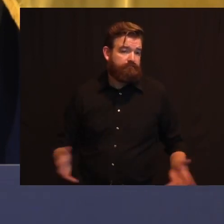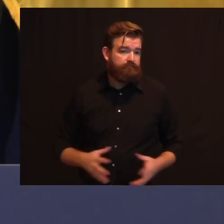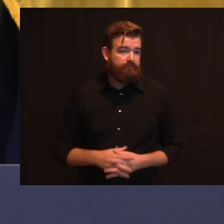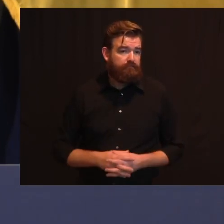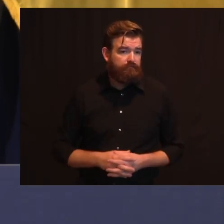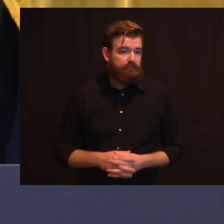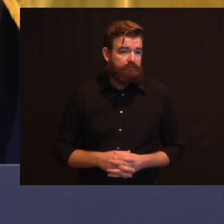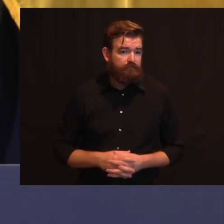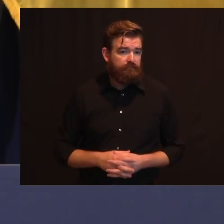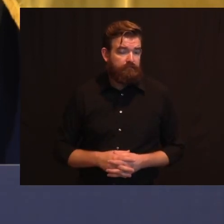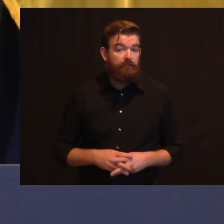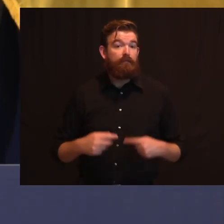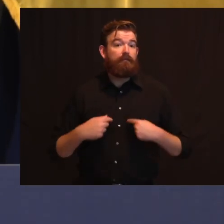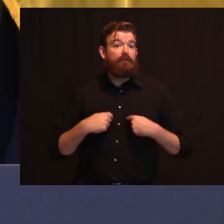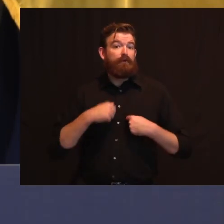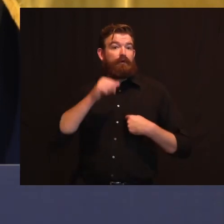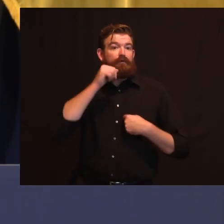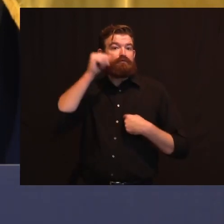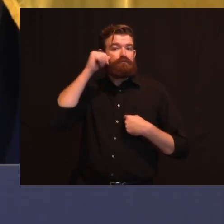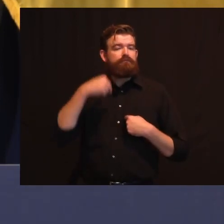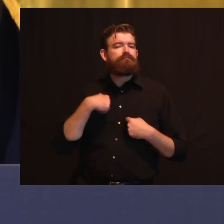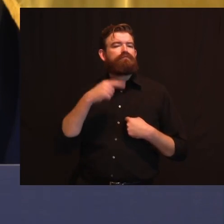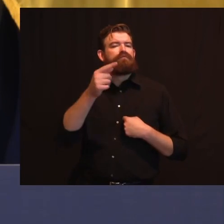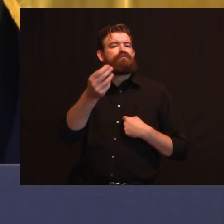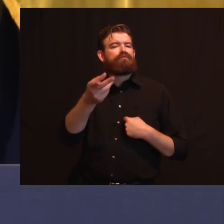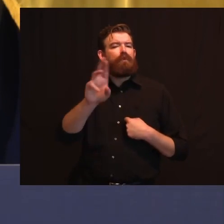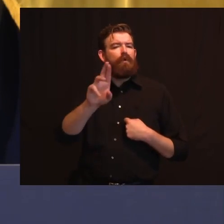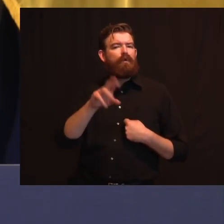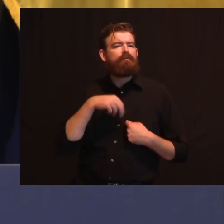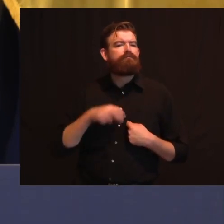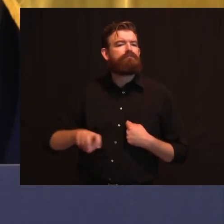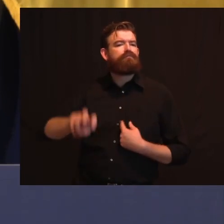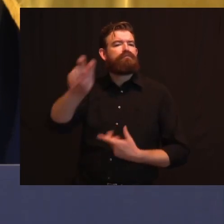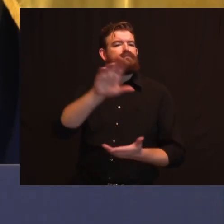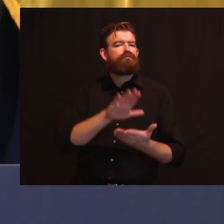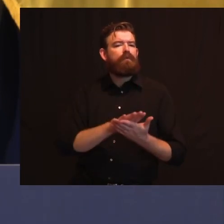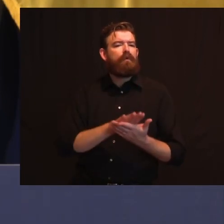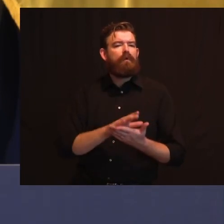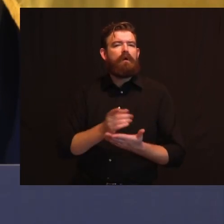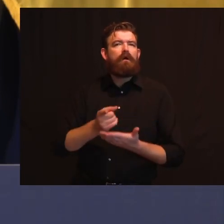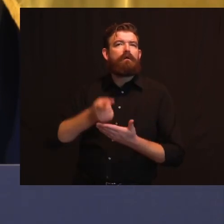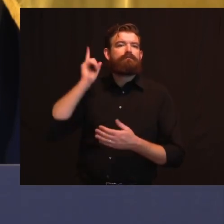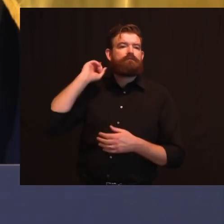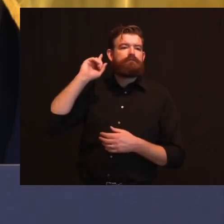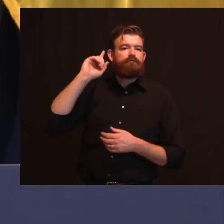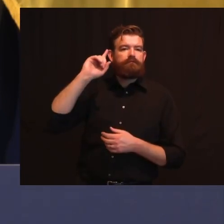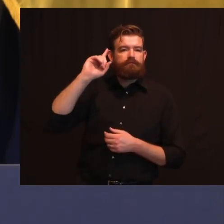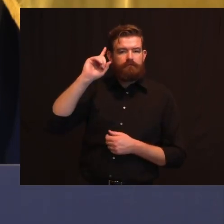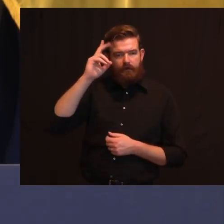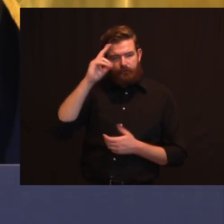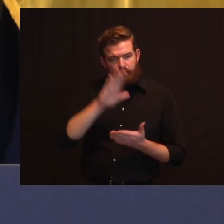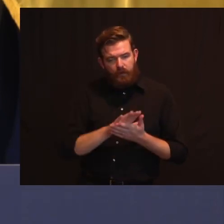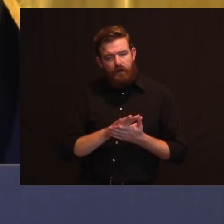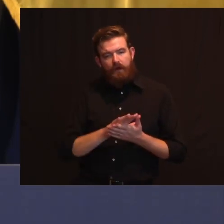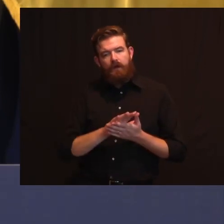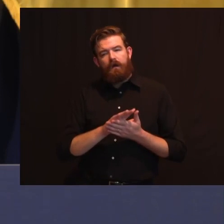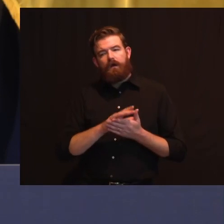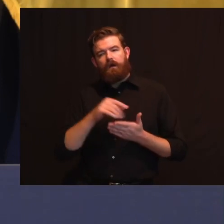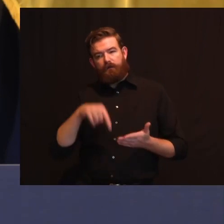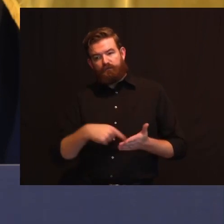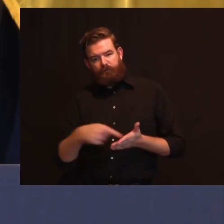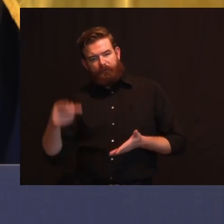touring yesterday. I was incredibly impressed. I was in a Catholic school last week likewise. And then secondly, we did talk about finding